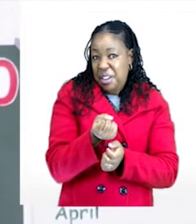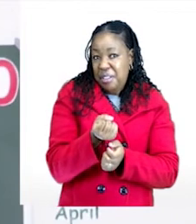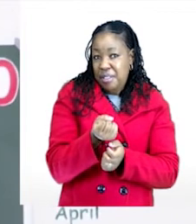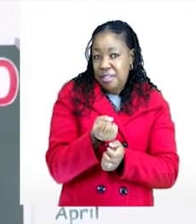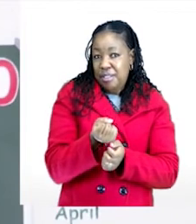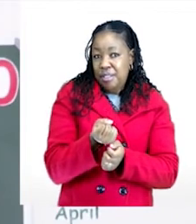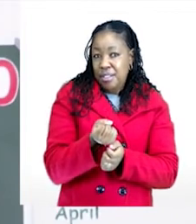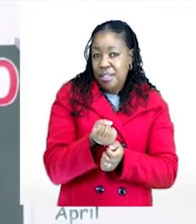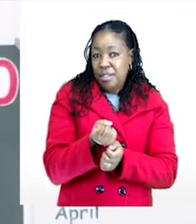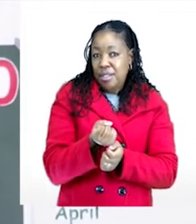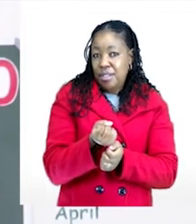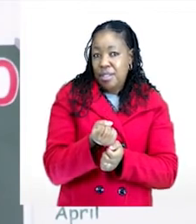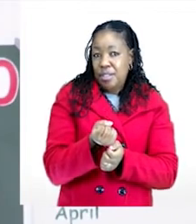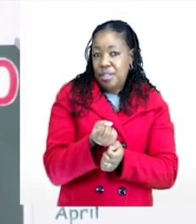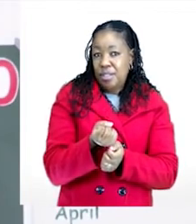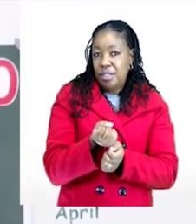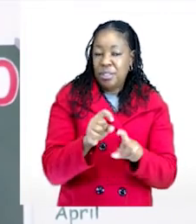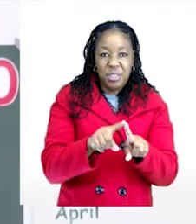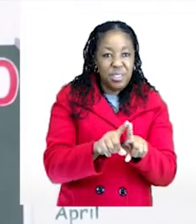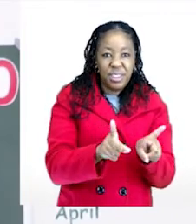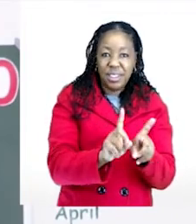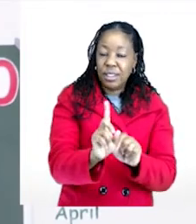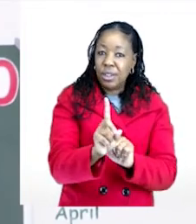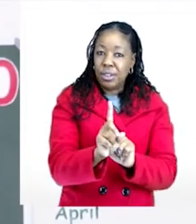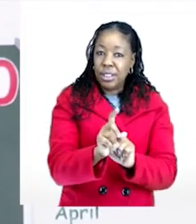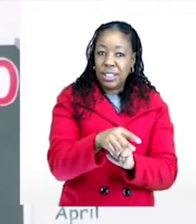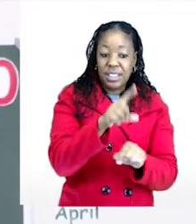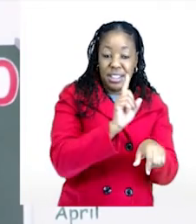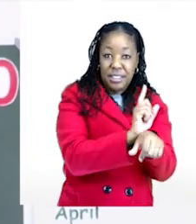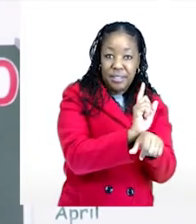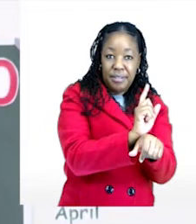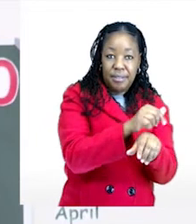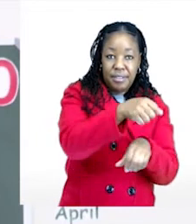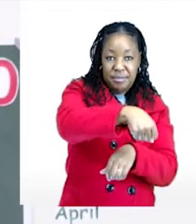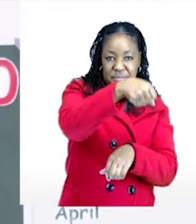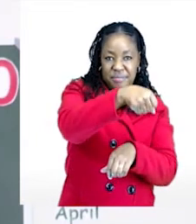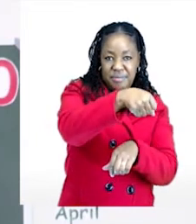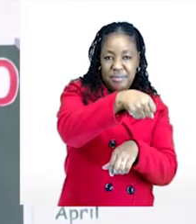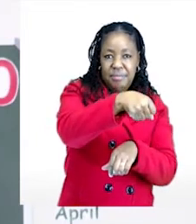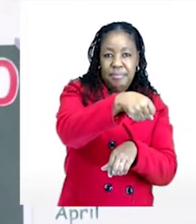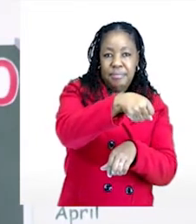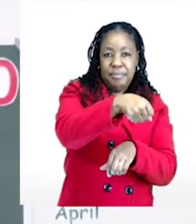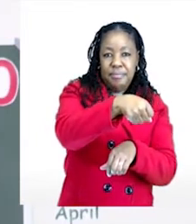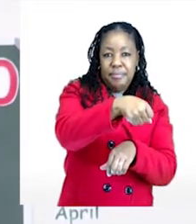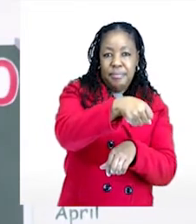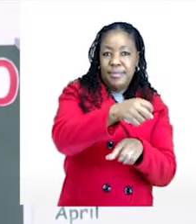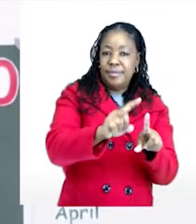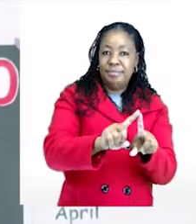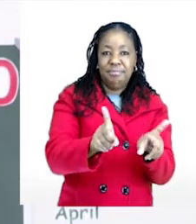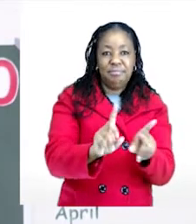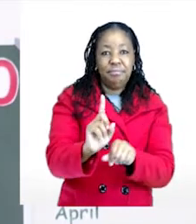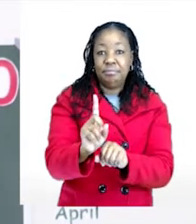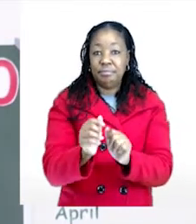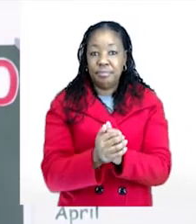we look at the buckets again? Look at all the 3 buckets. There is something